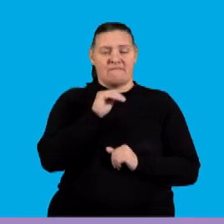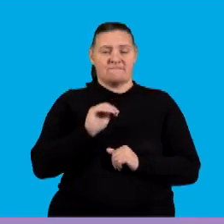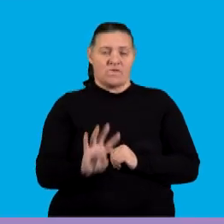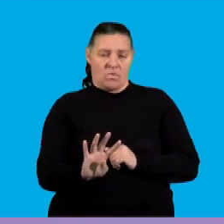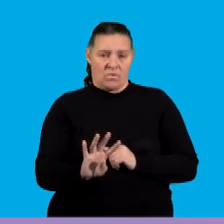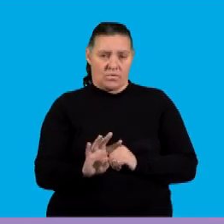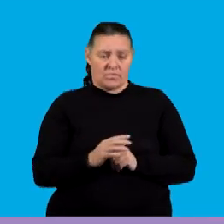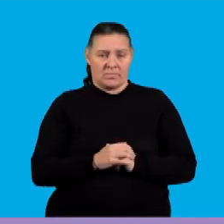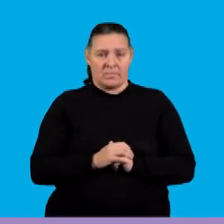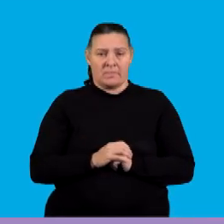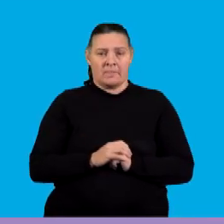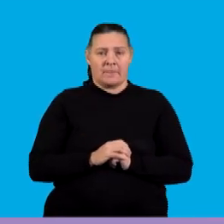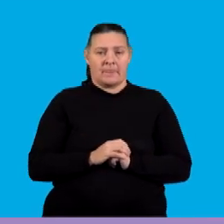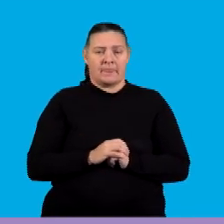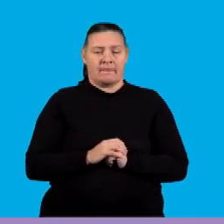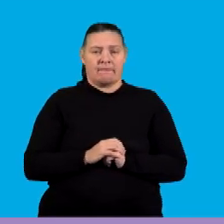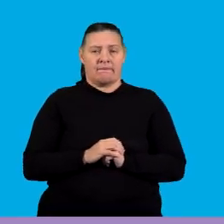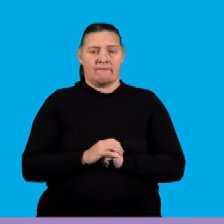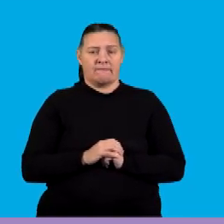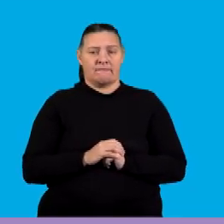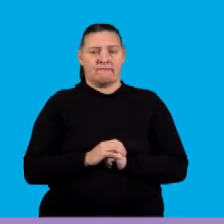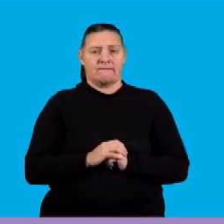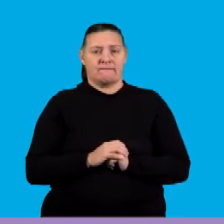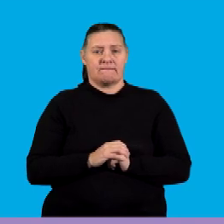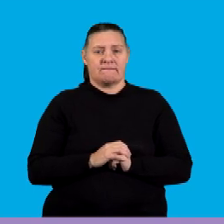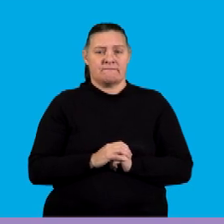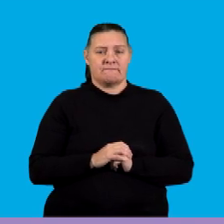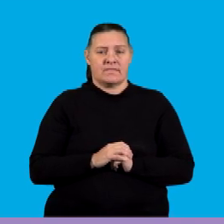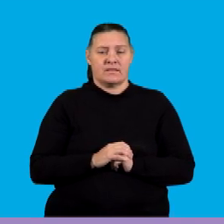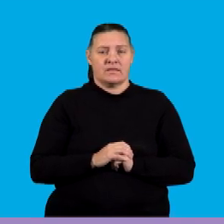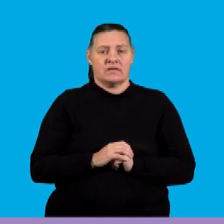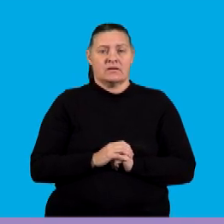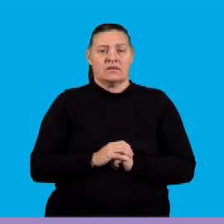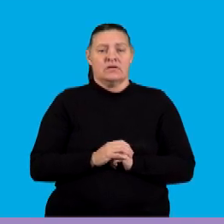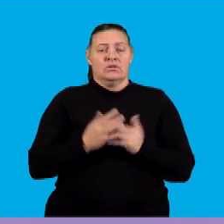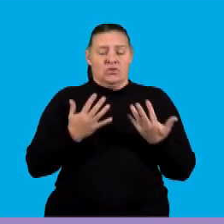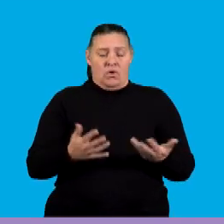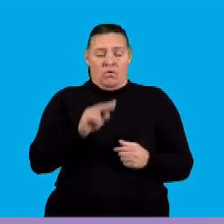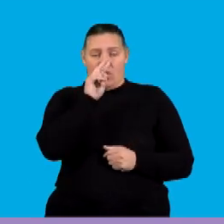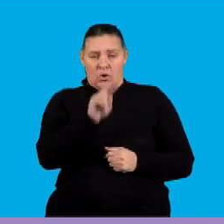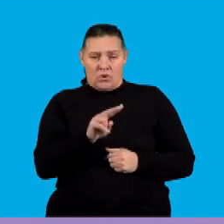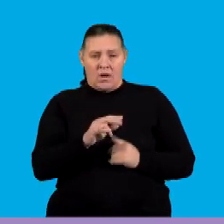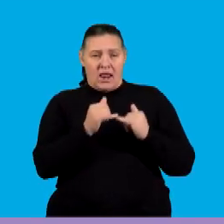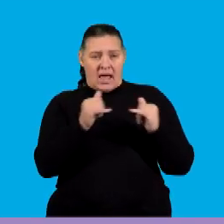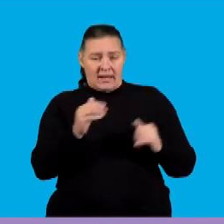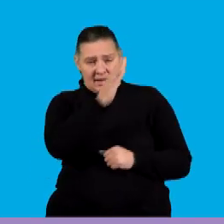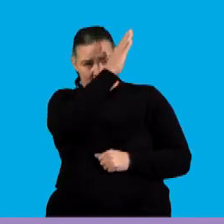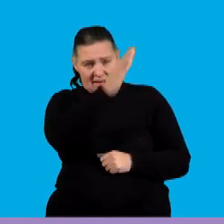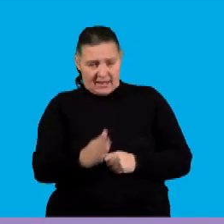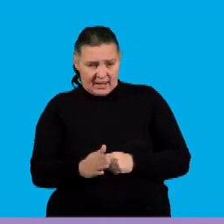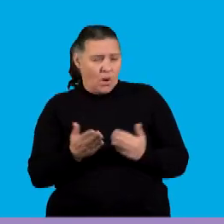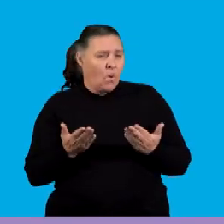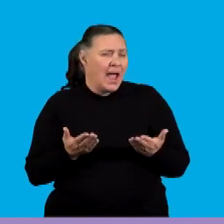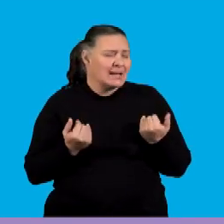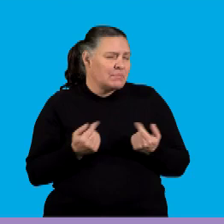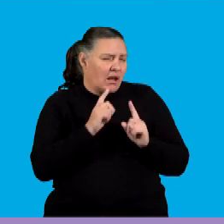a -3. So 1 minus -3 is a +4. Now, if you look at this line, how